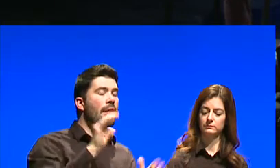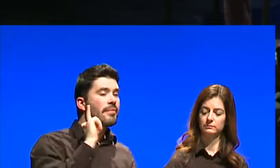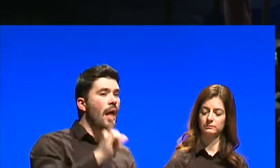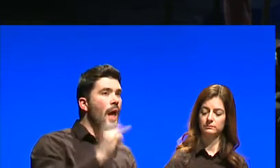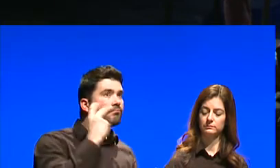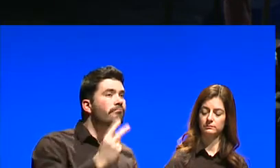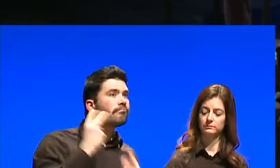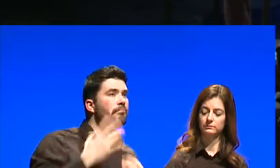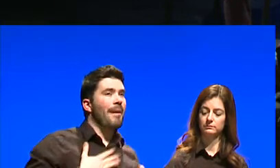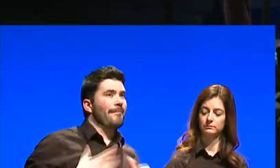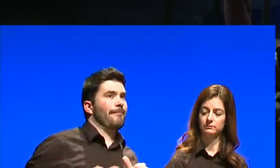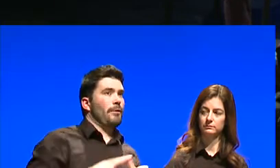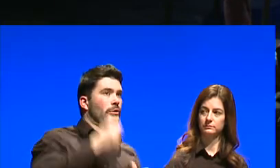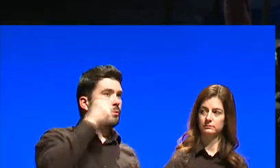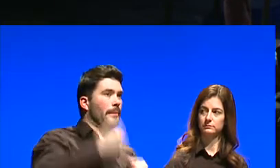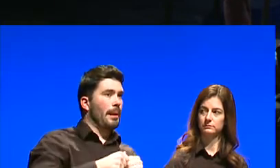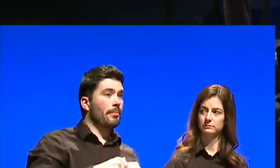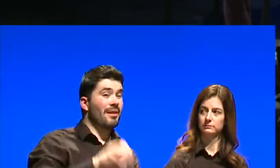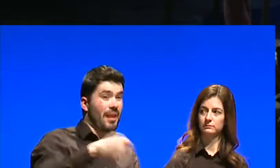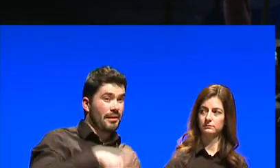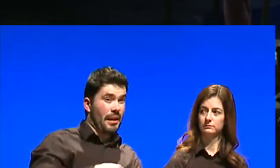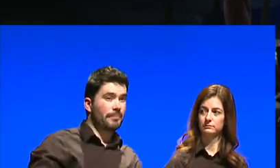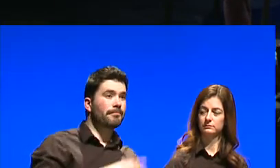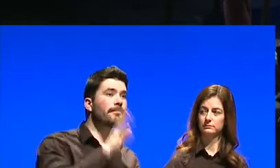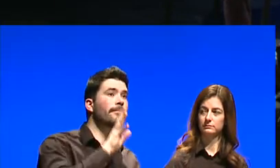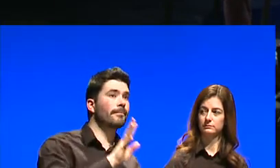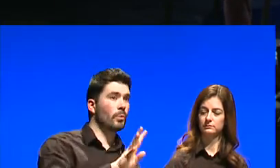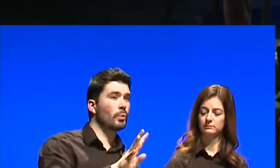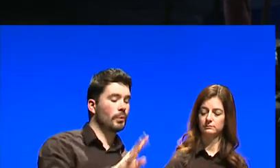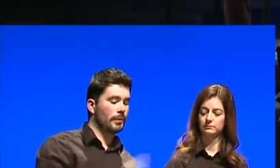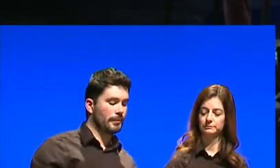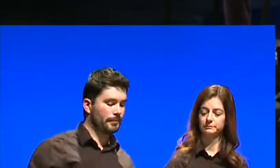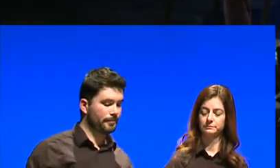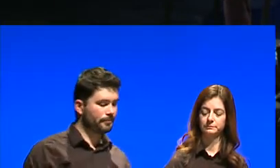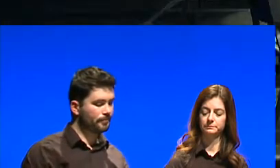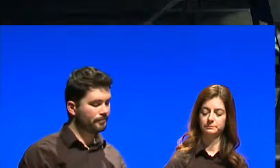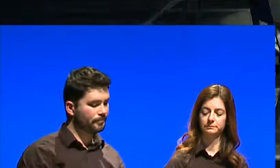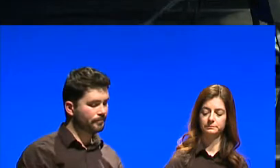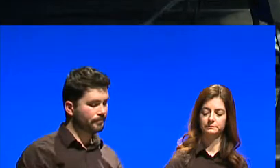my earliest memory. I am 4 years old.